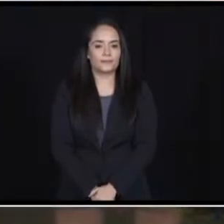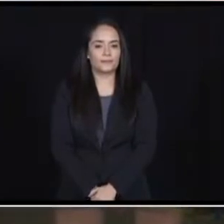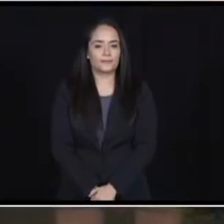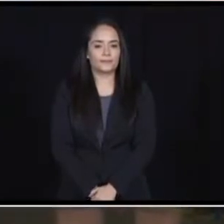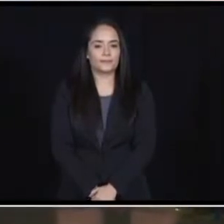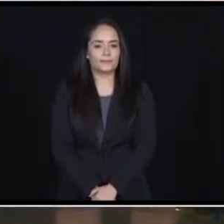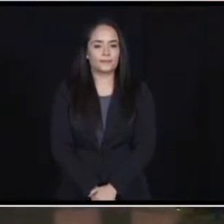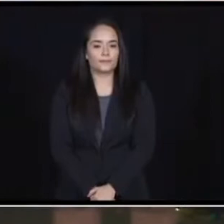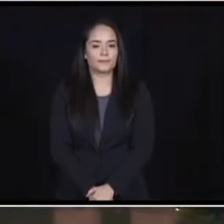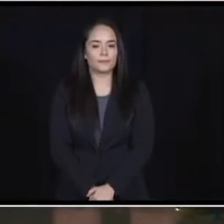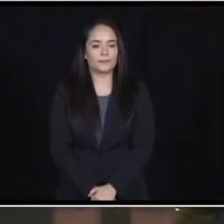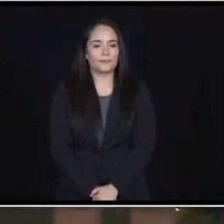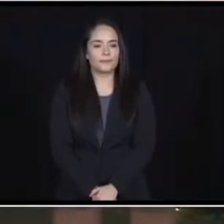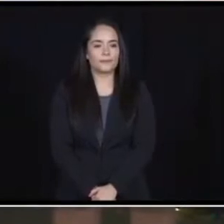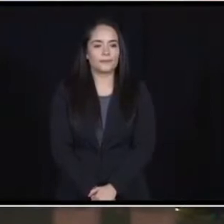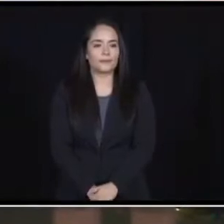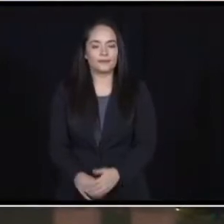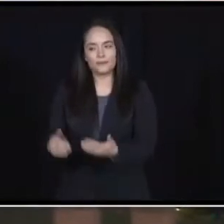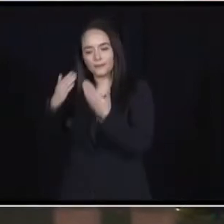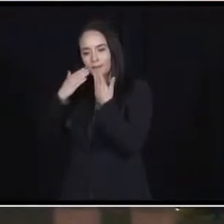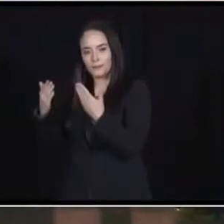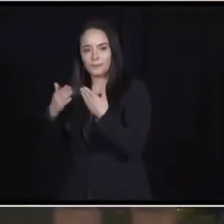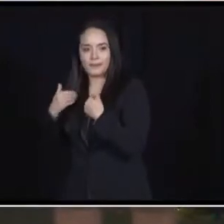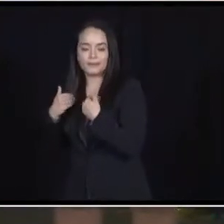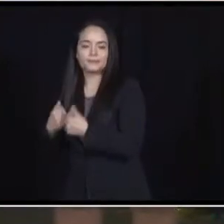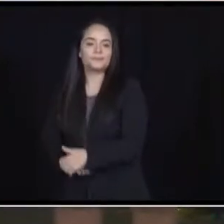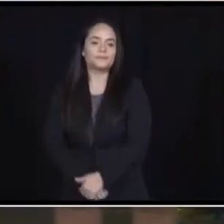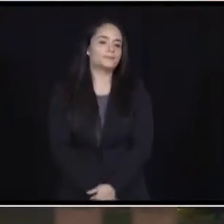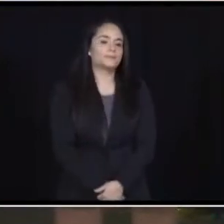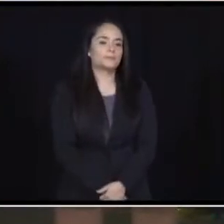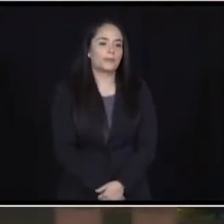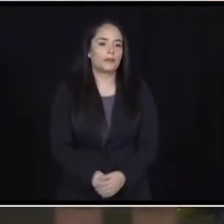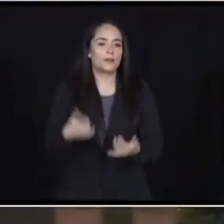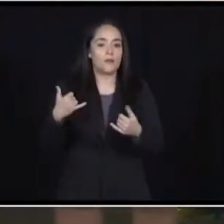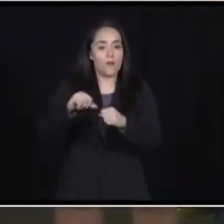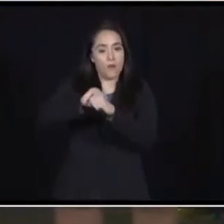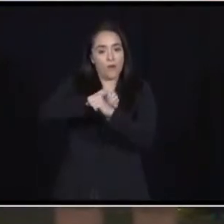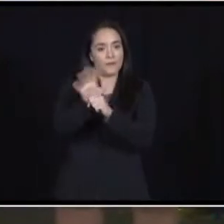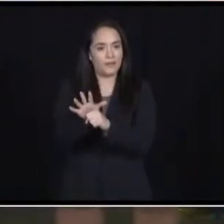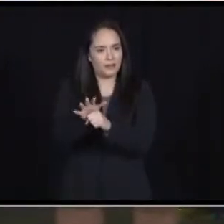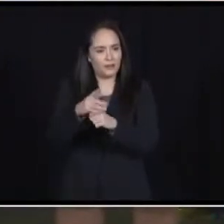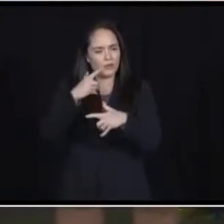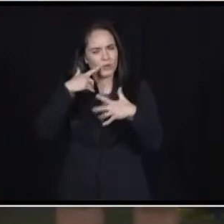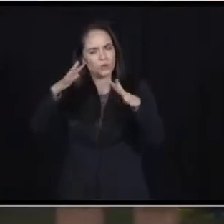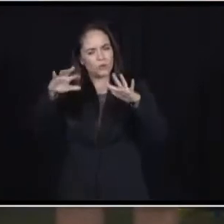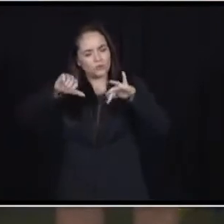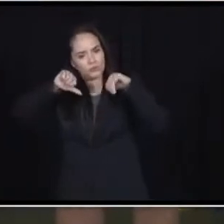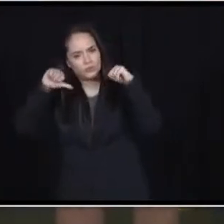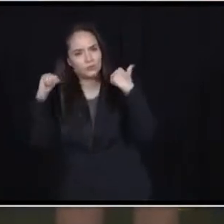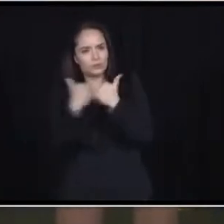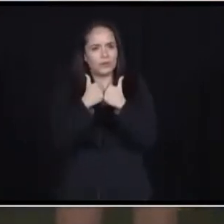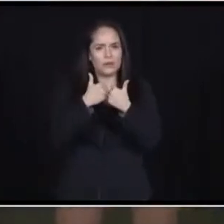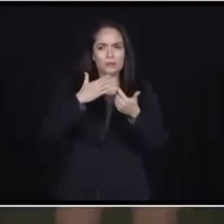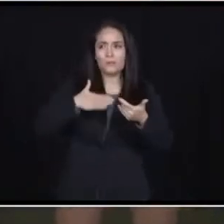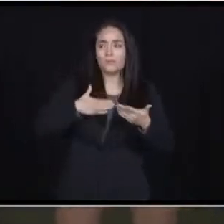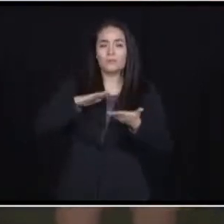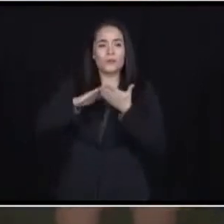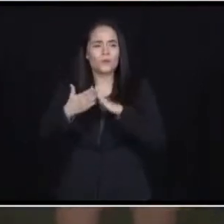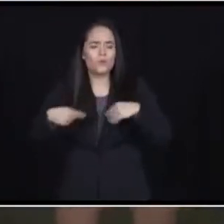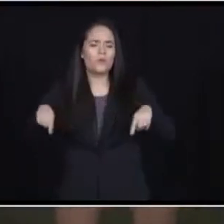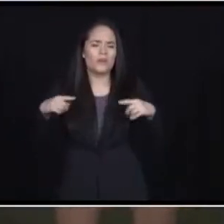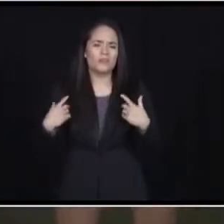Thank you, Minister Elliott. The COVID-19 pandemic has challenged our communities in unprecedented ways, and its impacts have